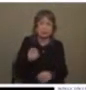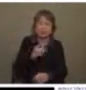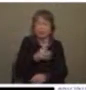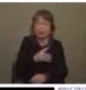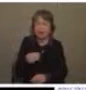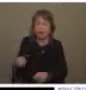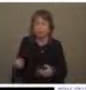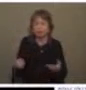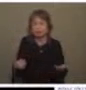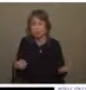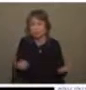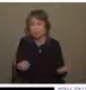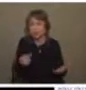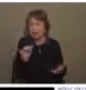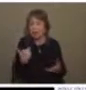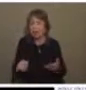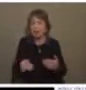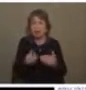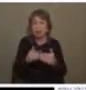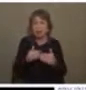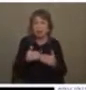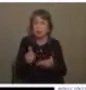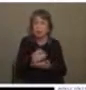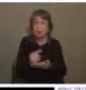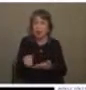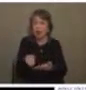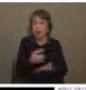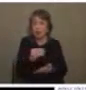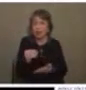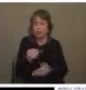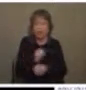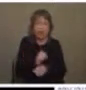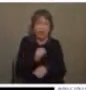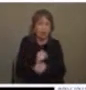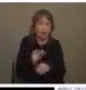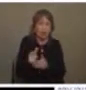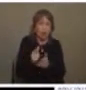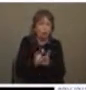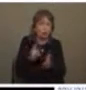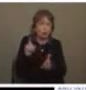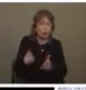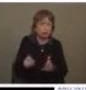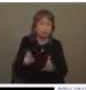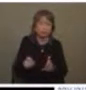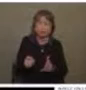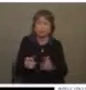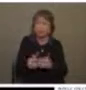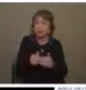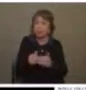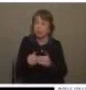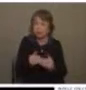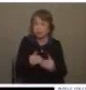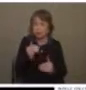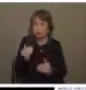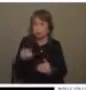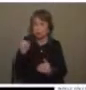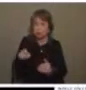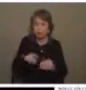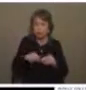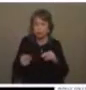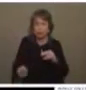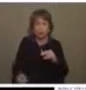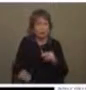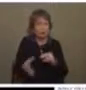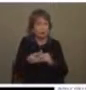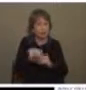easily, that the minimum wage and labor laws are somehow too generous and should be reduced, and that somehow this